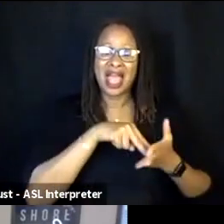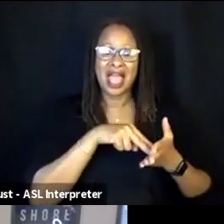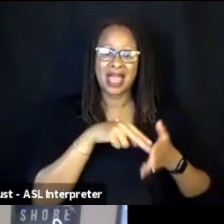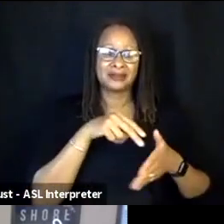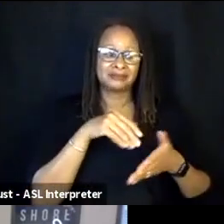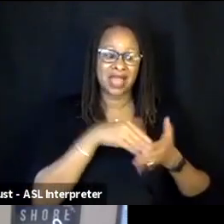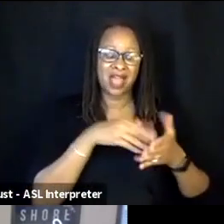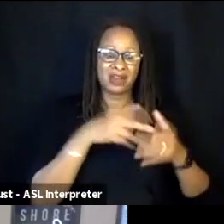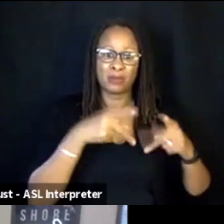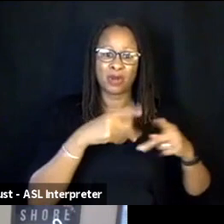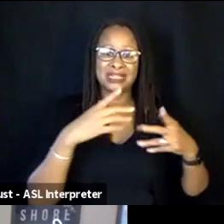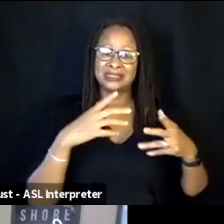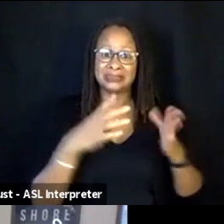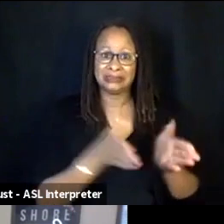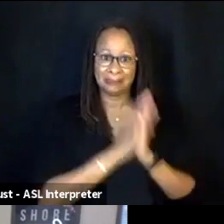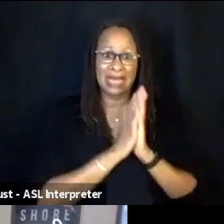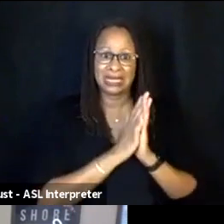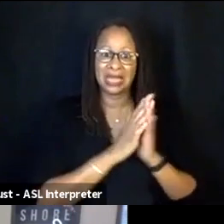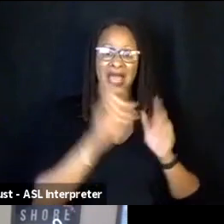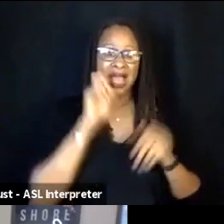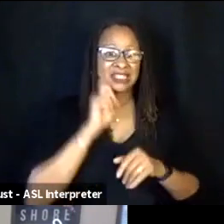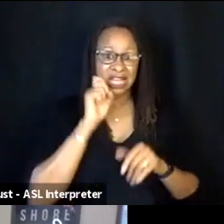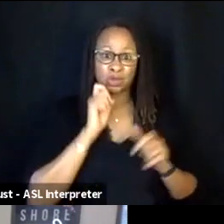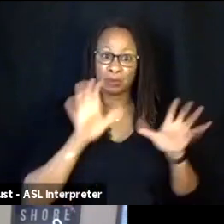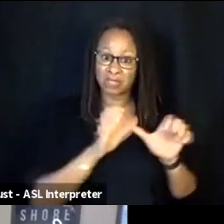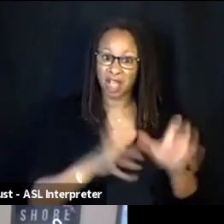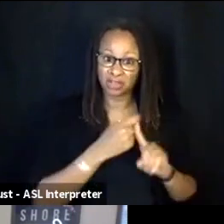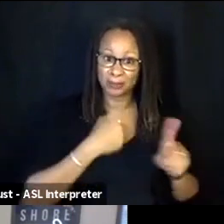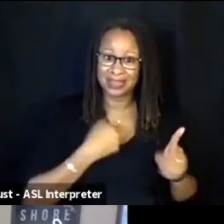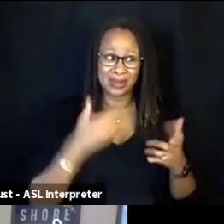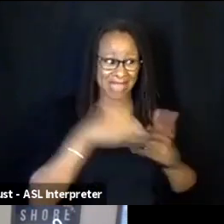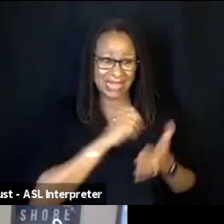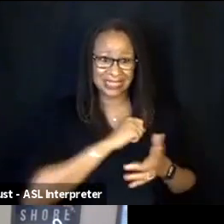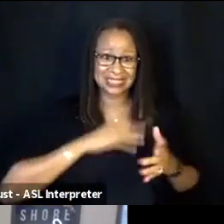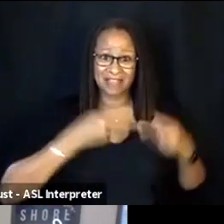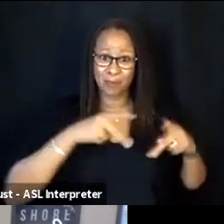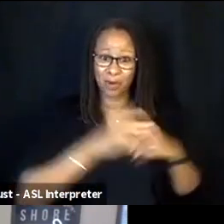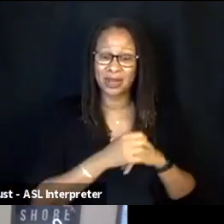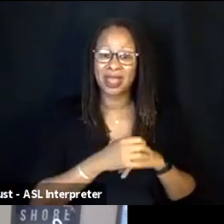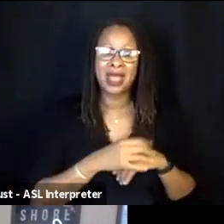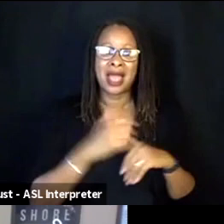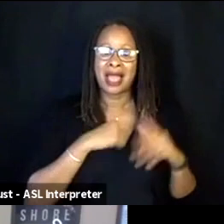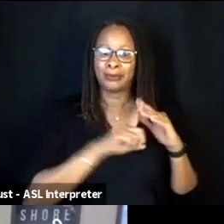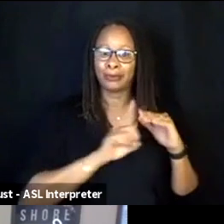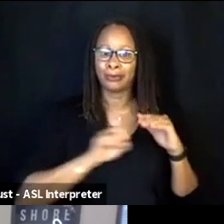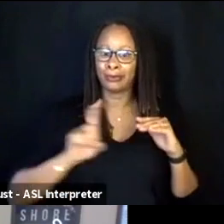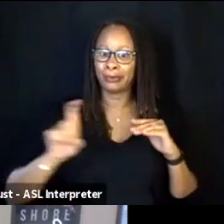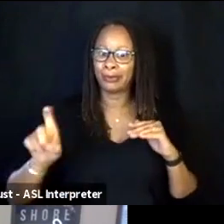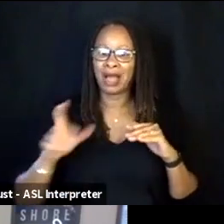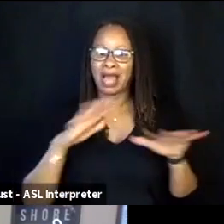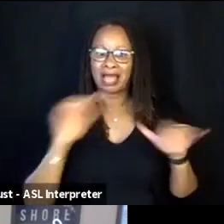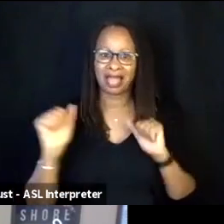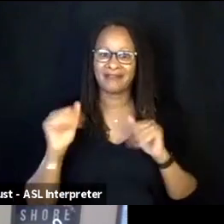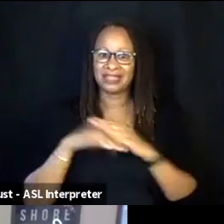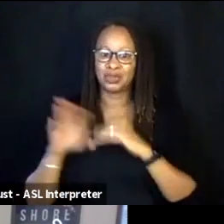massage. It was a staff party. And then certainly in the industry, as we all know, it's not like I walked out of practicing law into